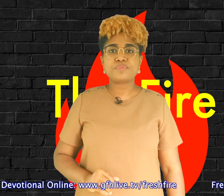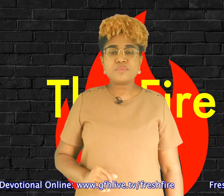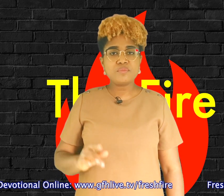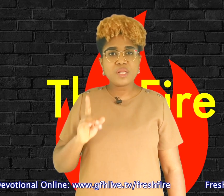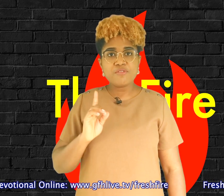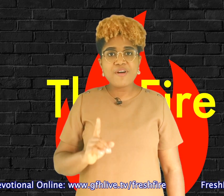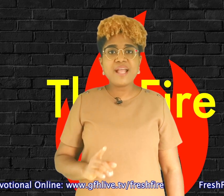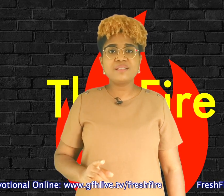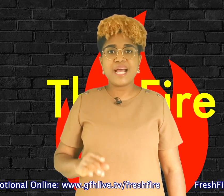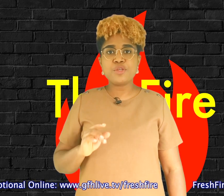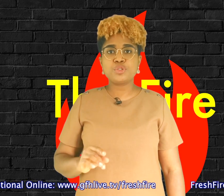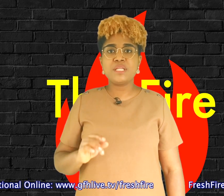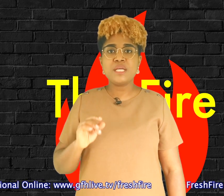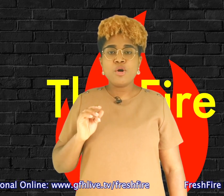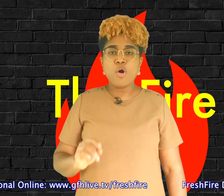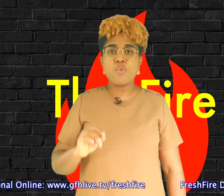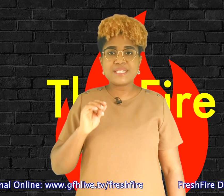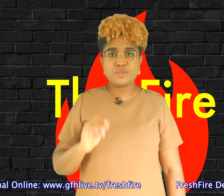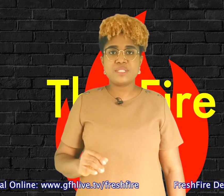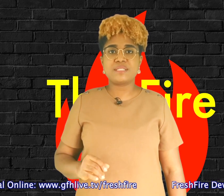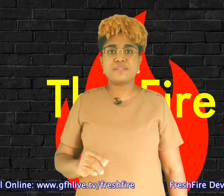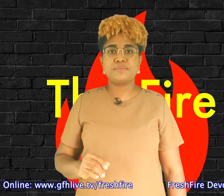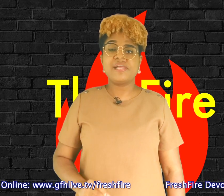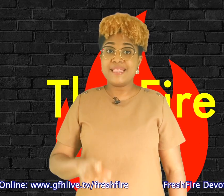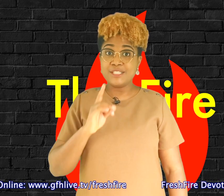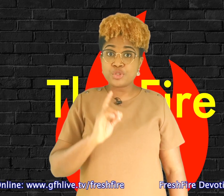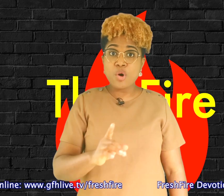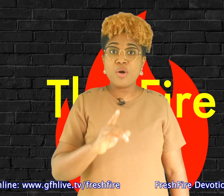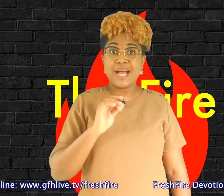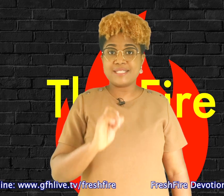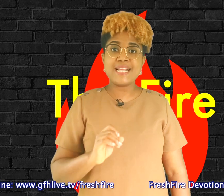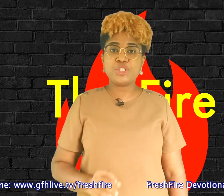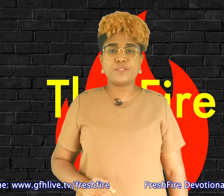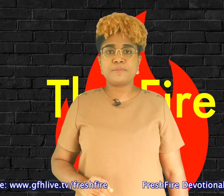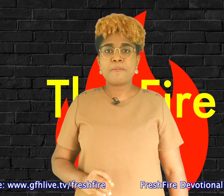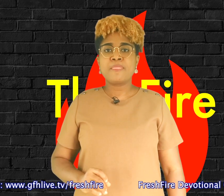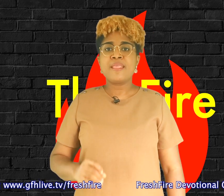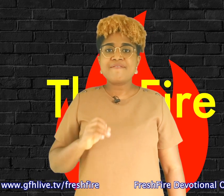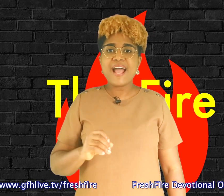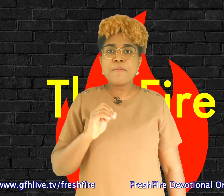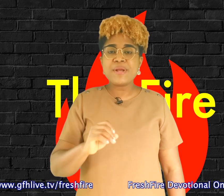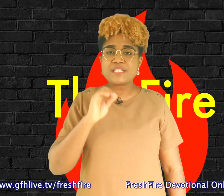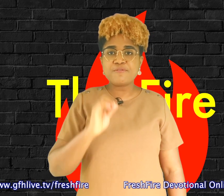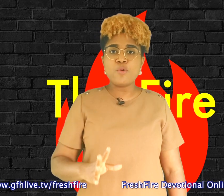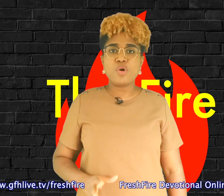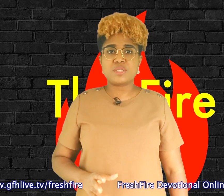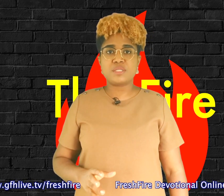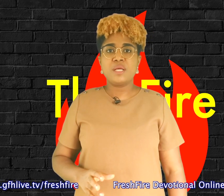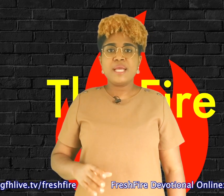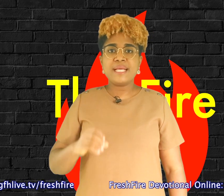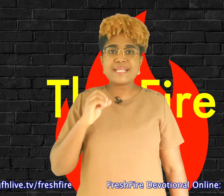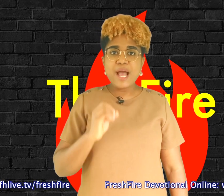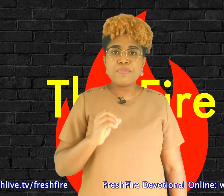been. Fires are usually always noticed. They draw attention. Fire brings